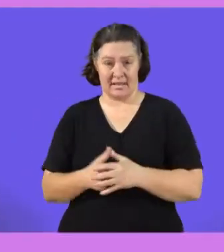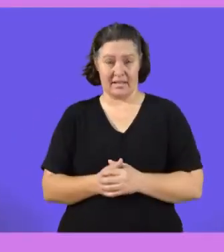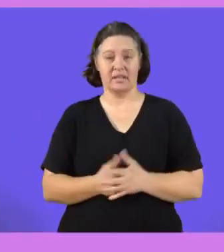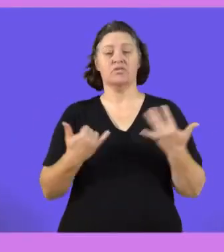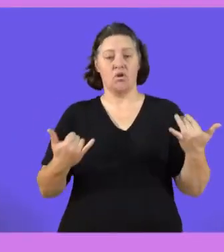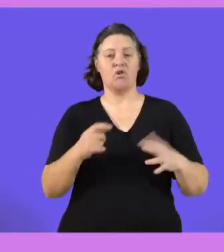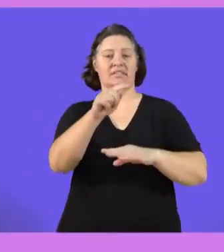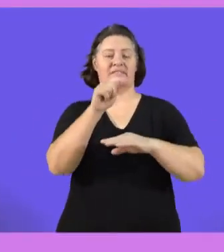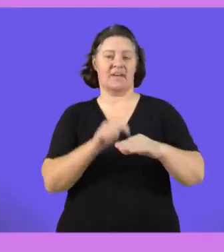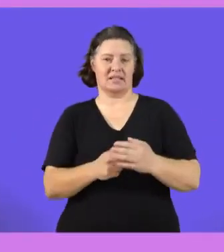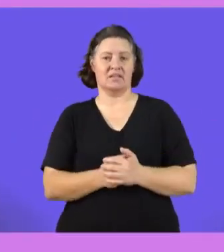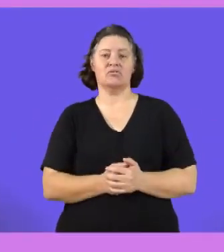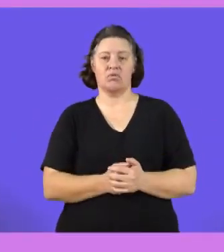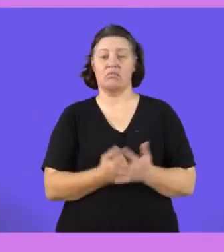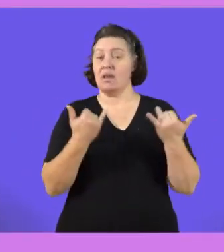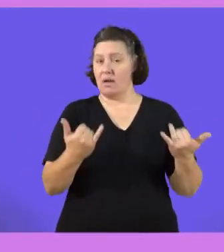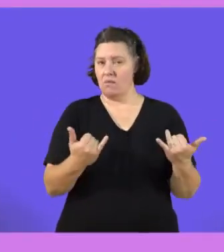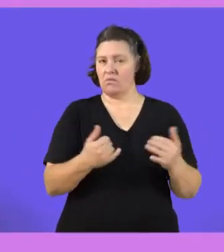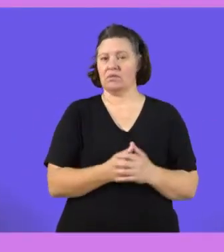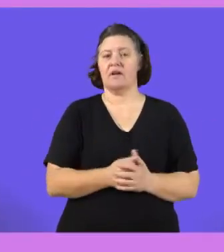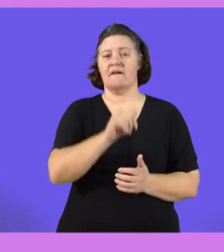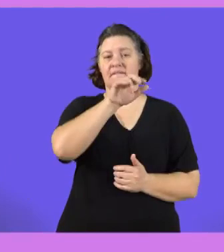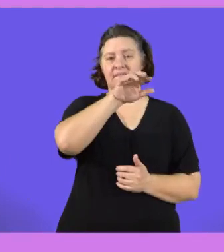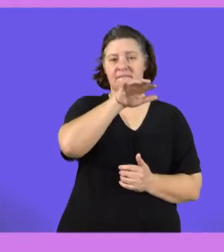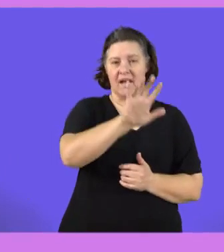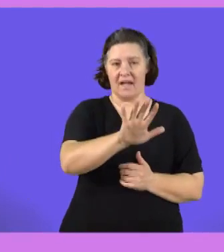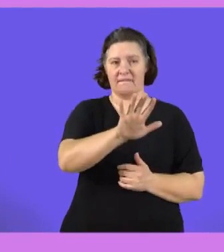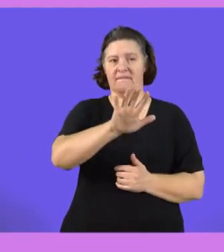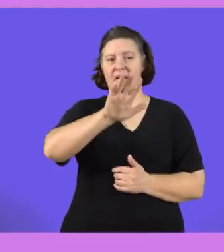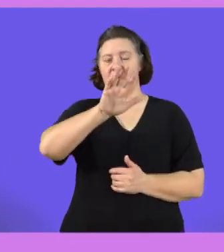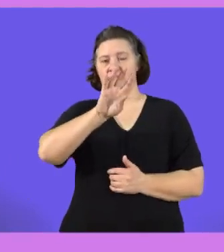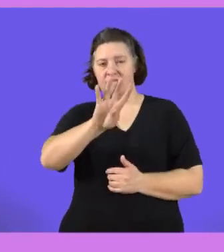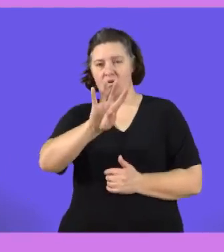So therefore, I'll divide. So my calculation here, I'll say